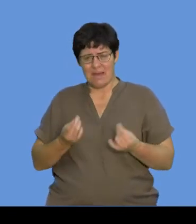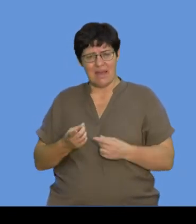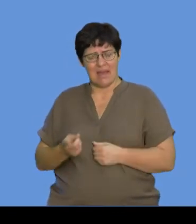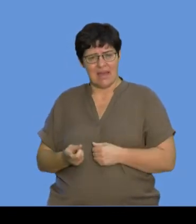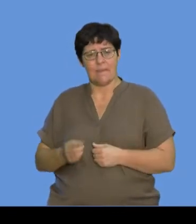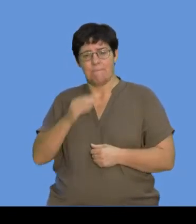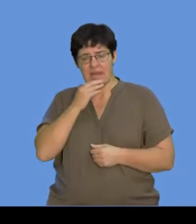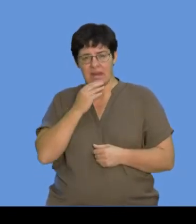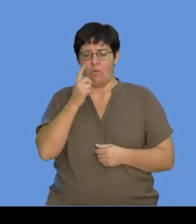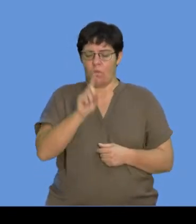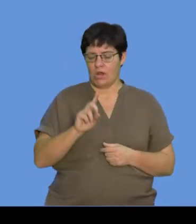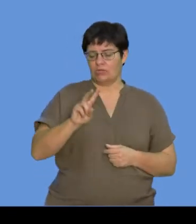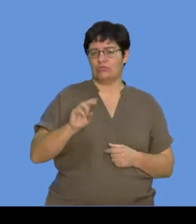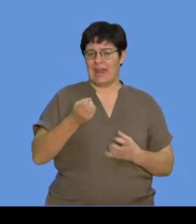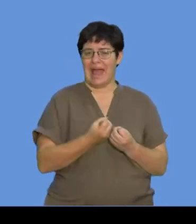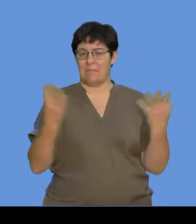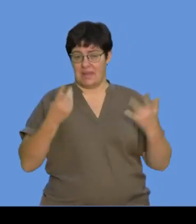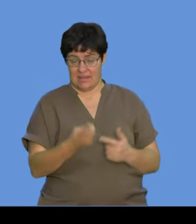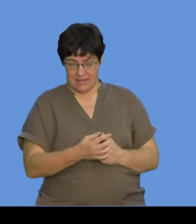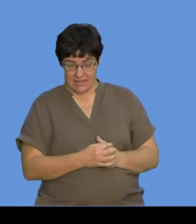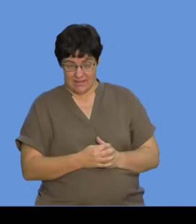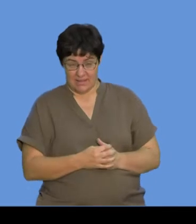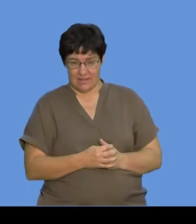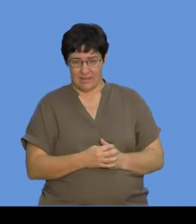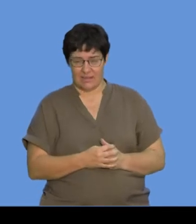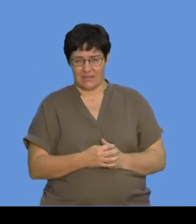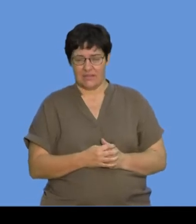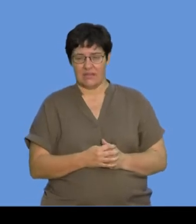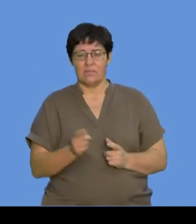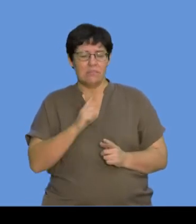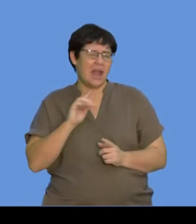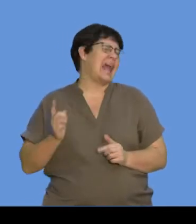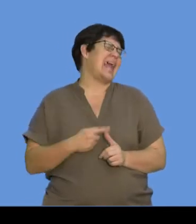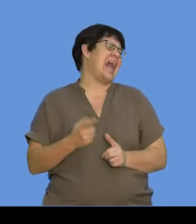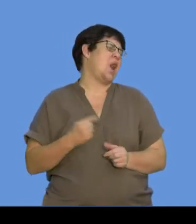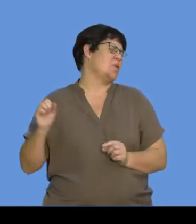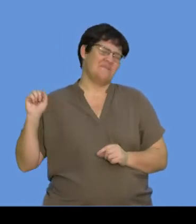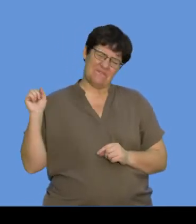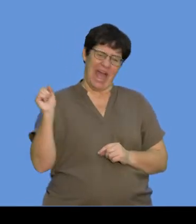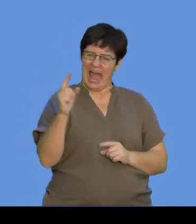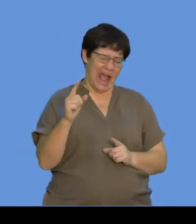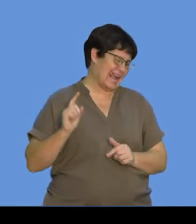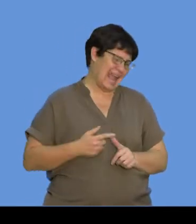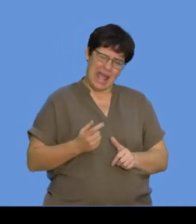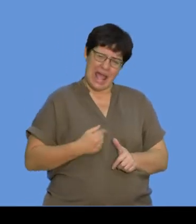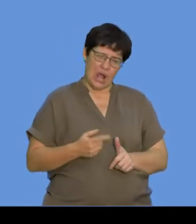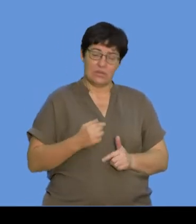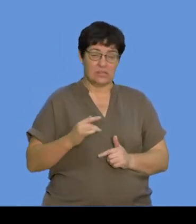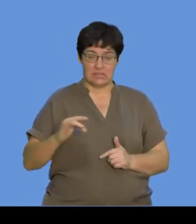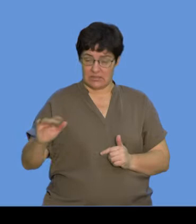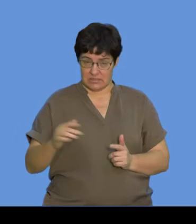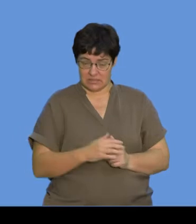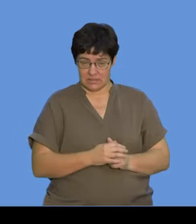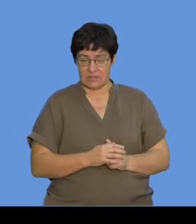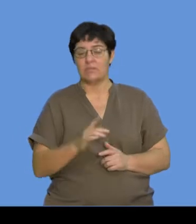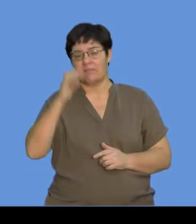with quantifying. Okay, so what's the furthest that we can count to? So this is